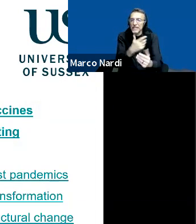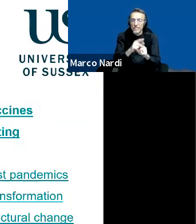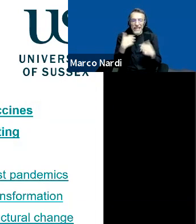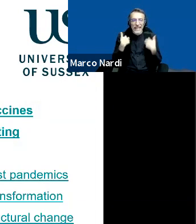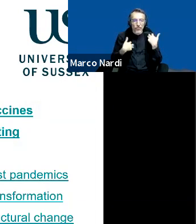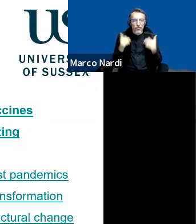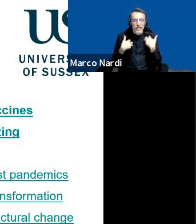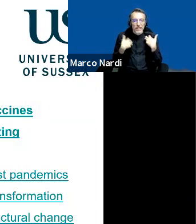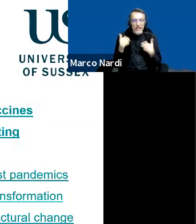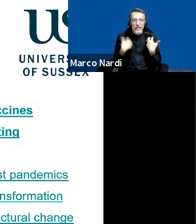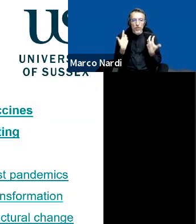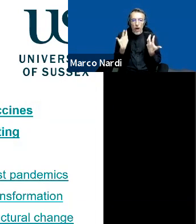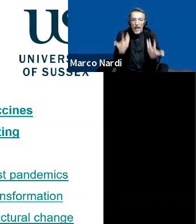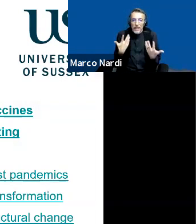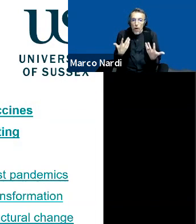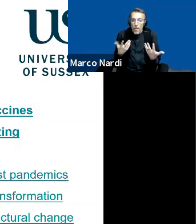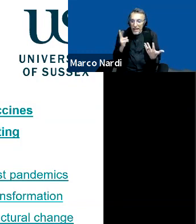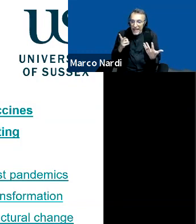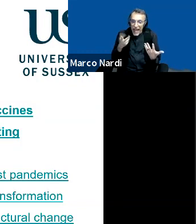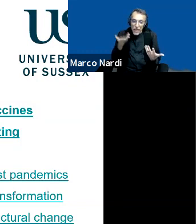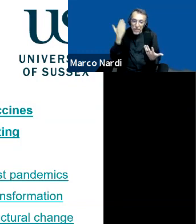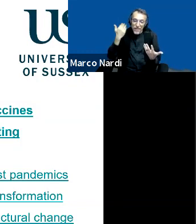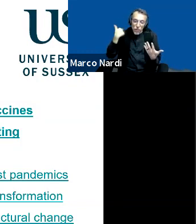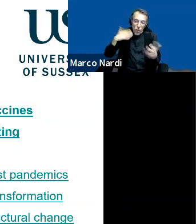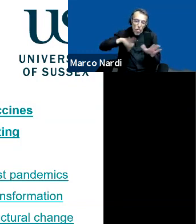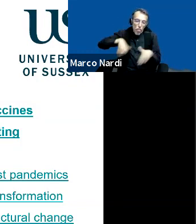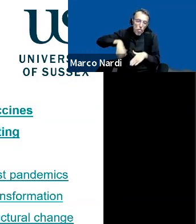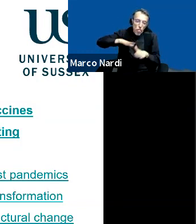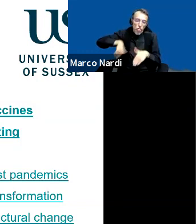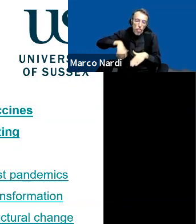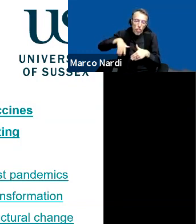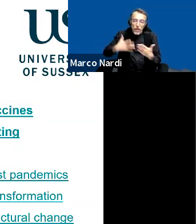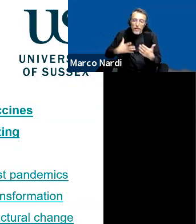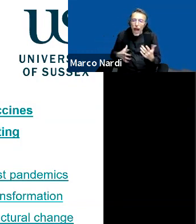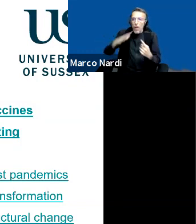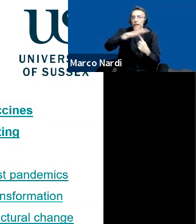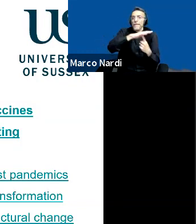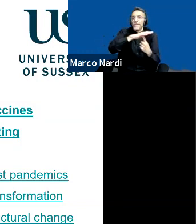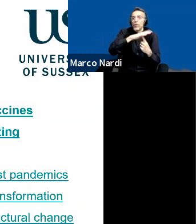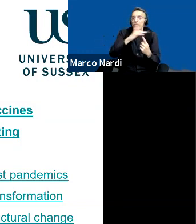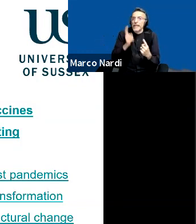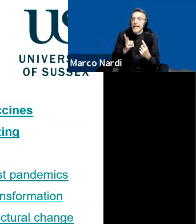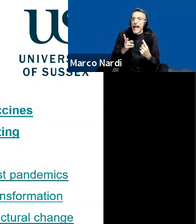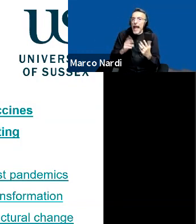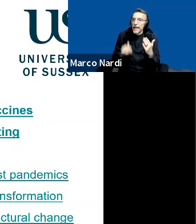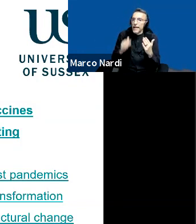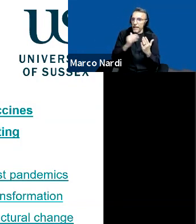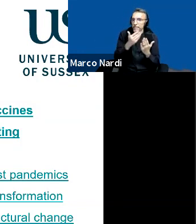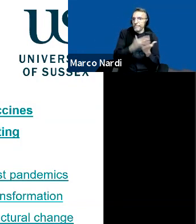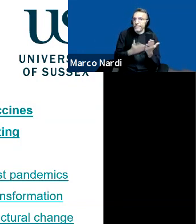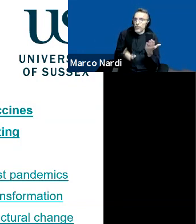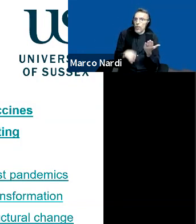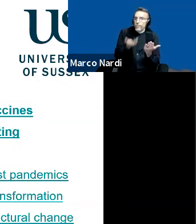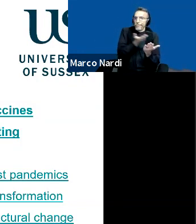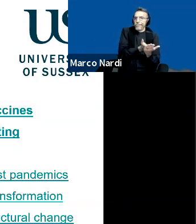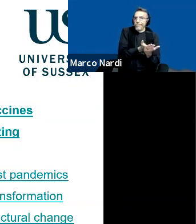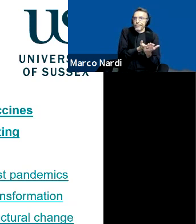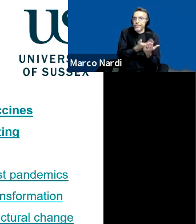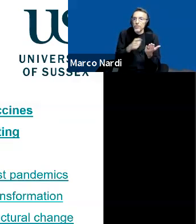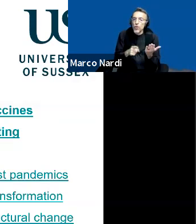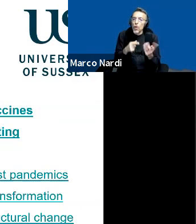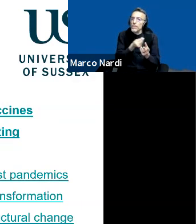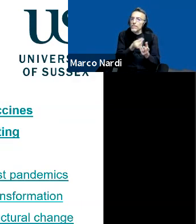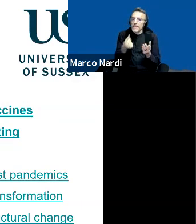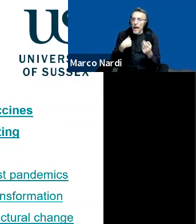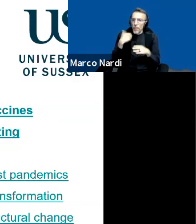to the fore in the giving of science advice to skew it one way or another. And that's been really focused on in some of the work,